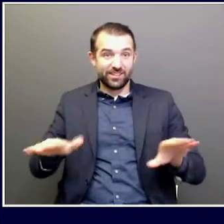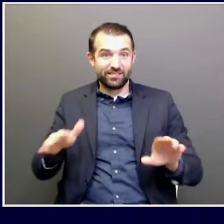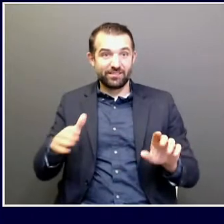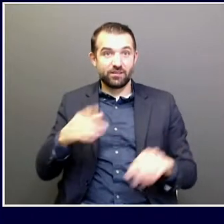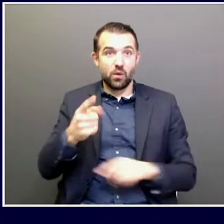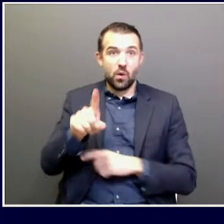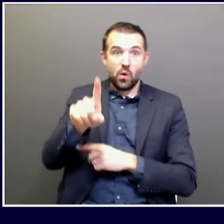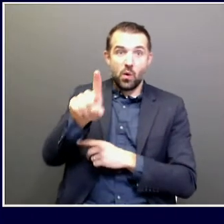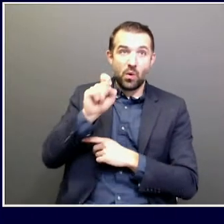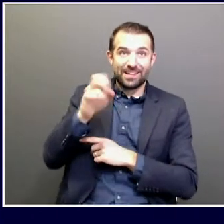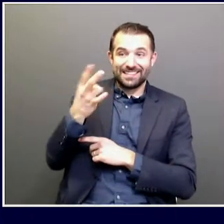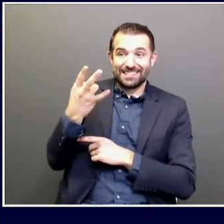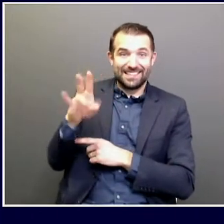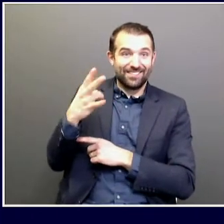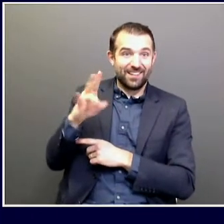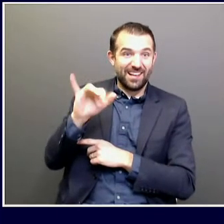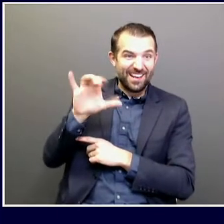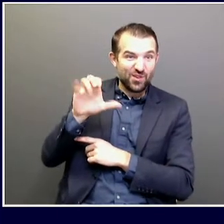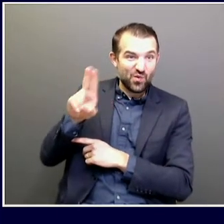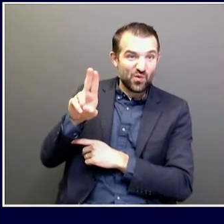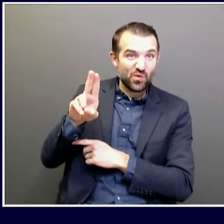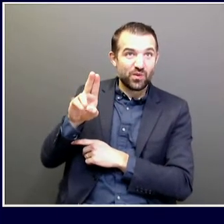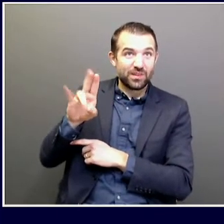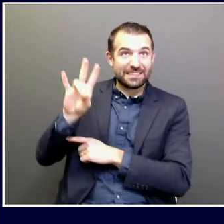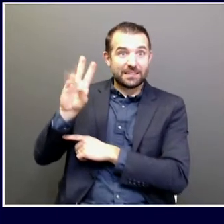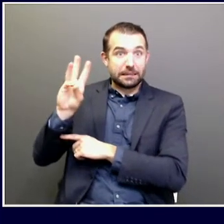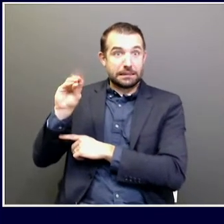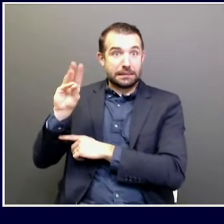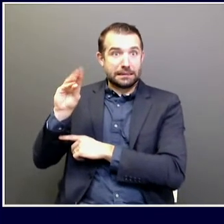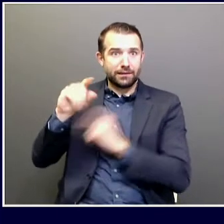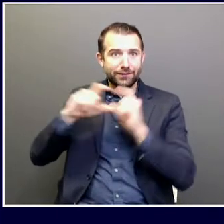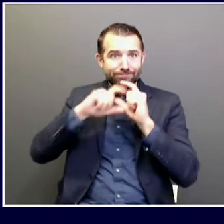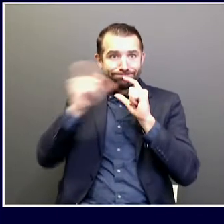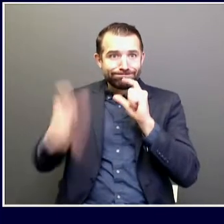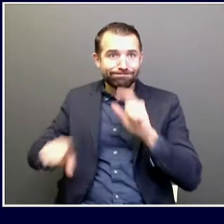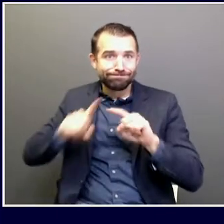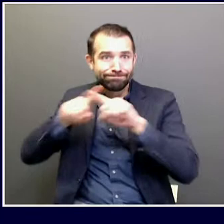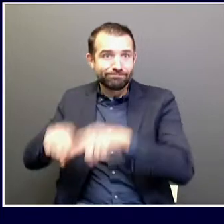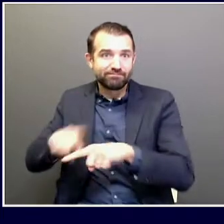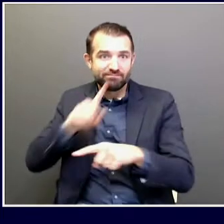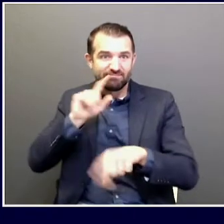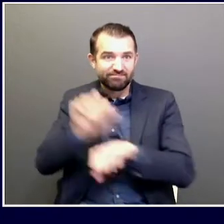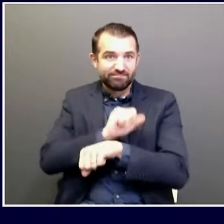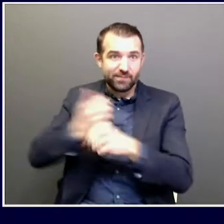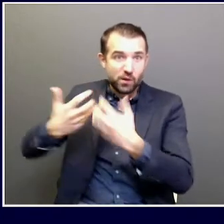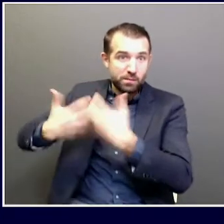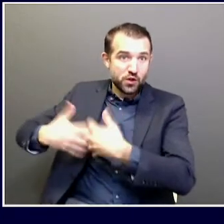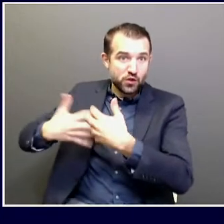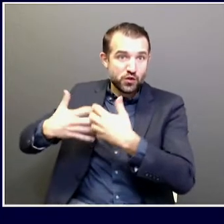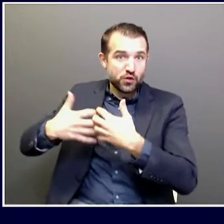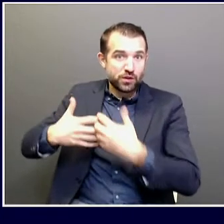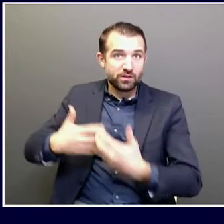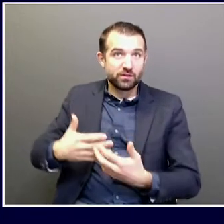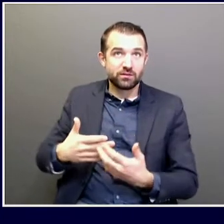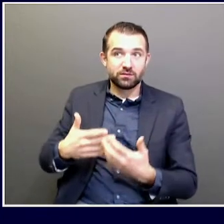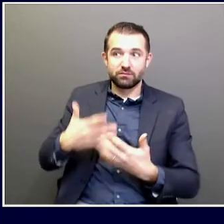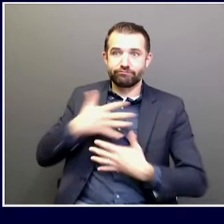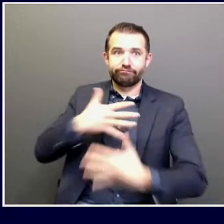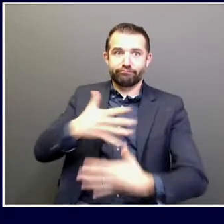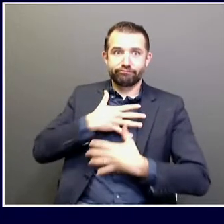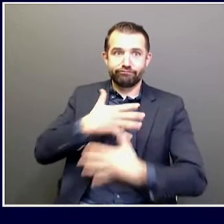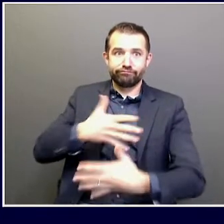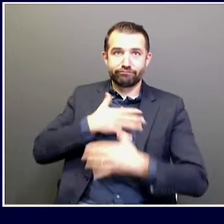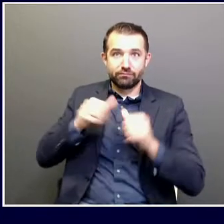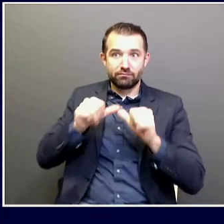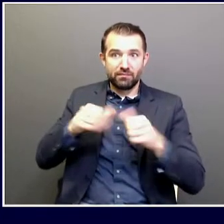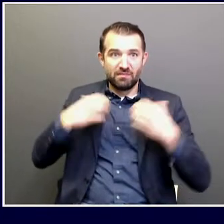care, 60 of them on ventilators where a machine pumps air into their lungs, their weakened lungs, trying to keep them alive.